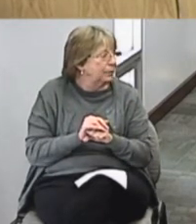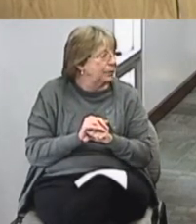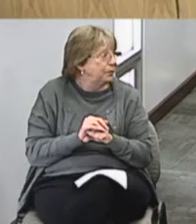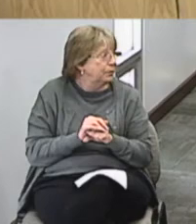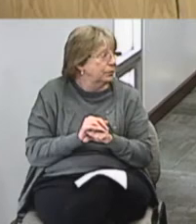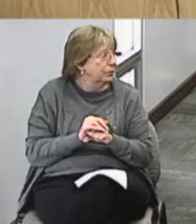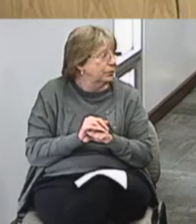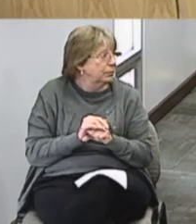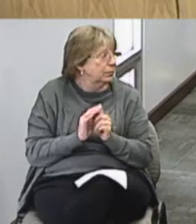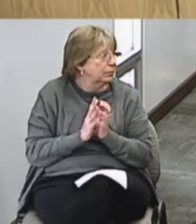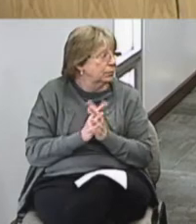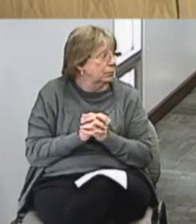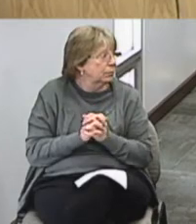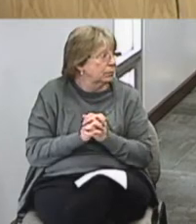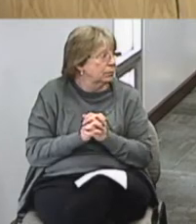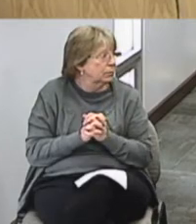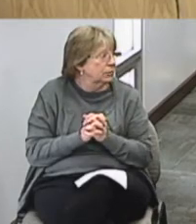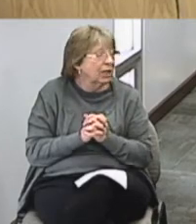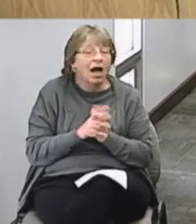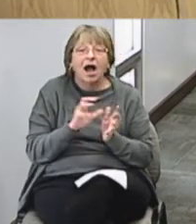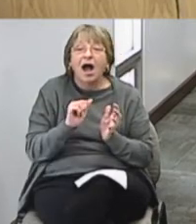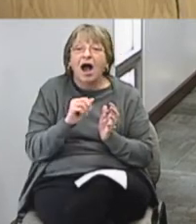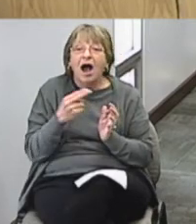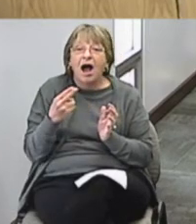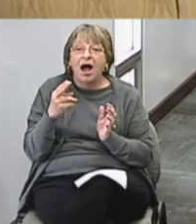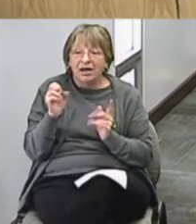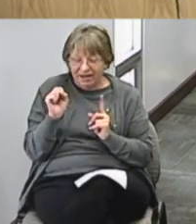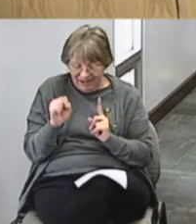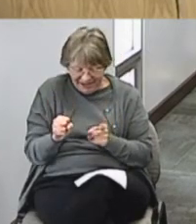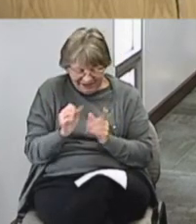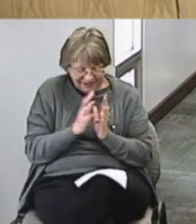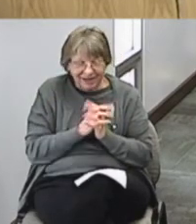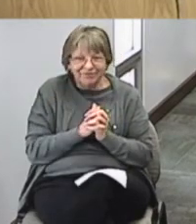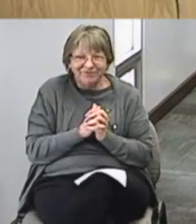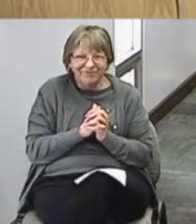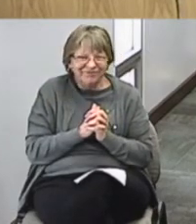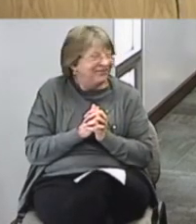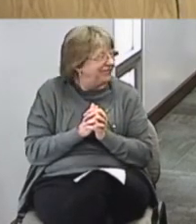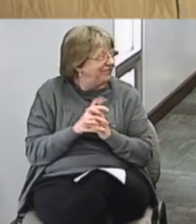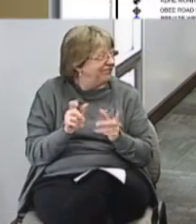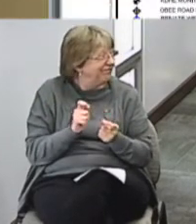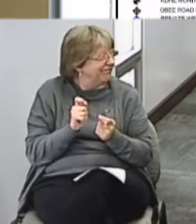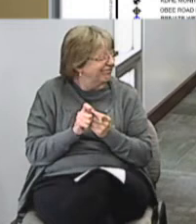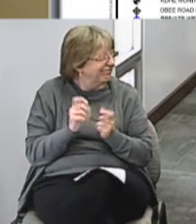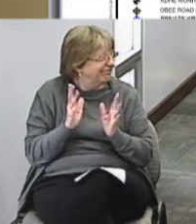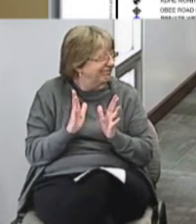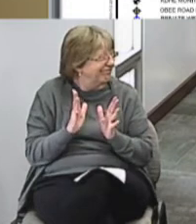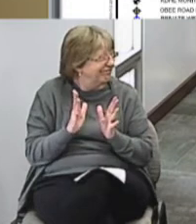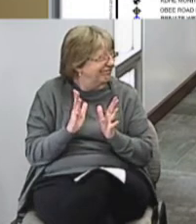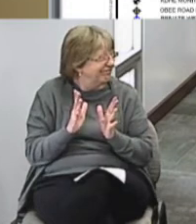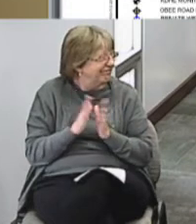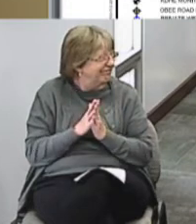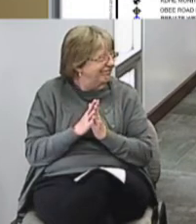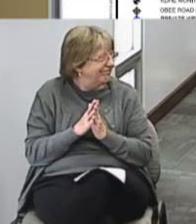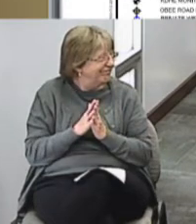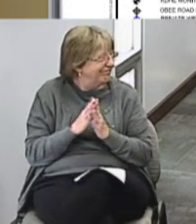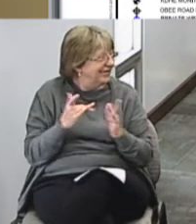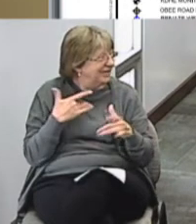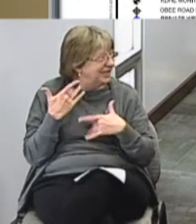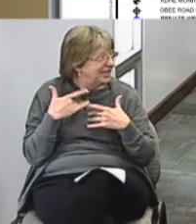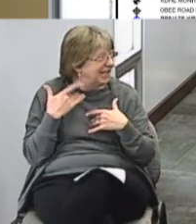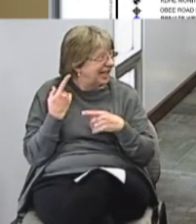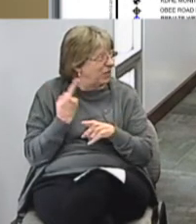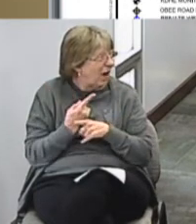yes. The gift that keeps on giving. Exactly. Taking, isn't it? That's